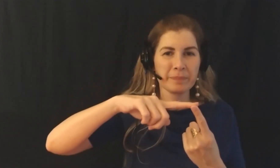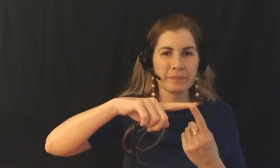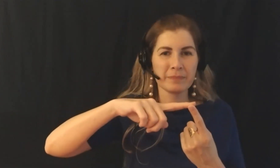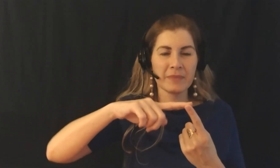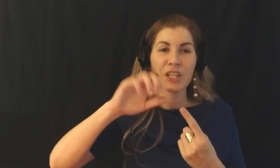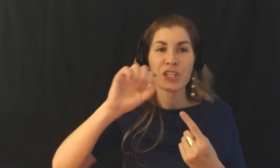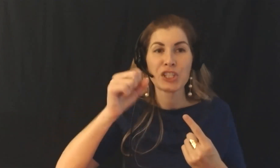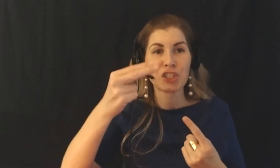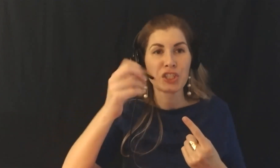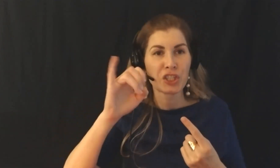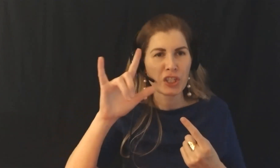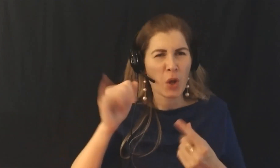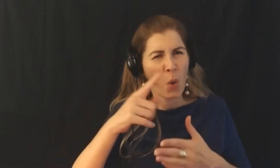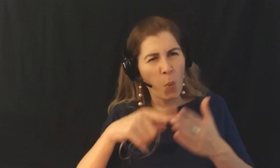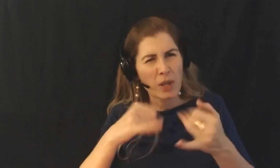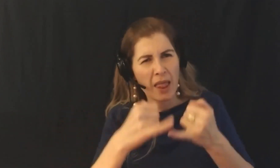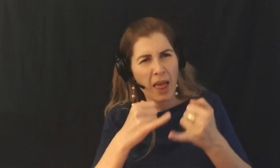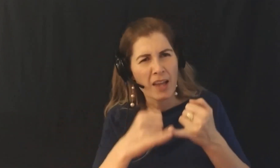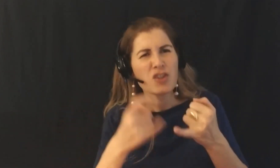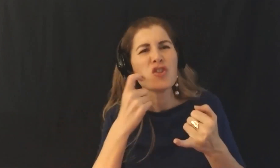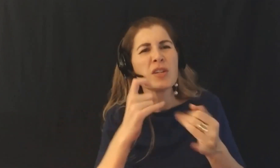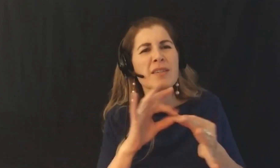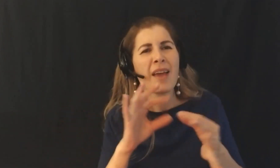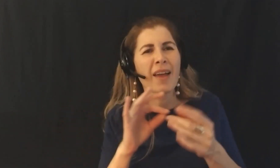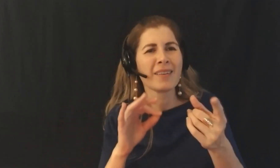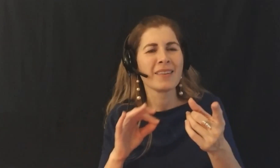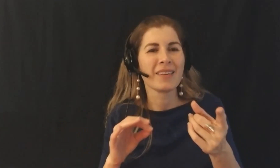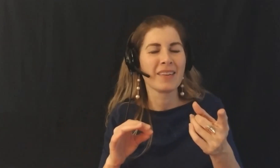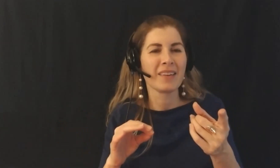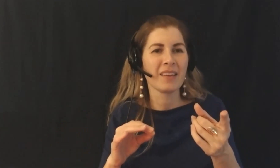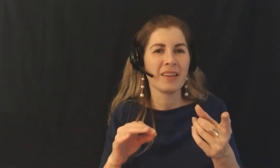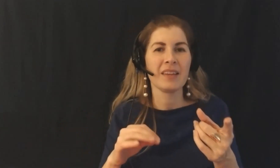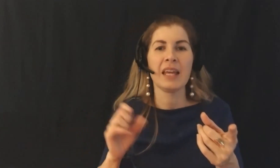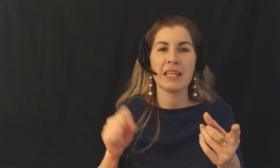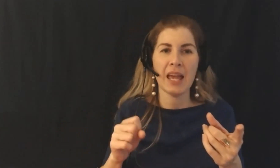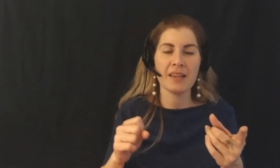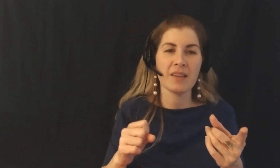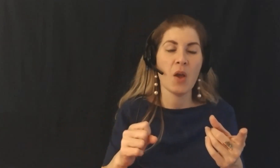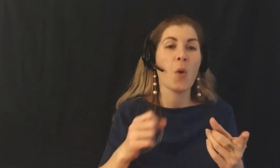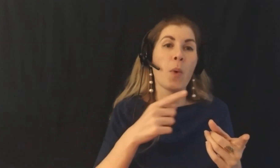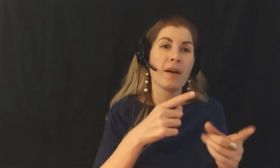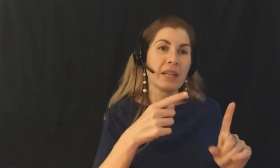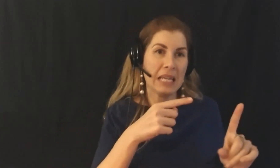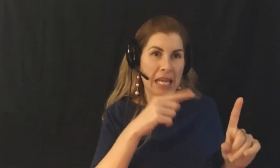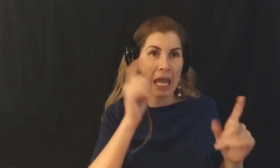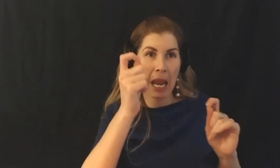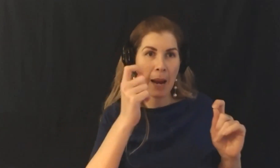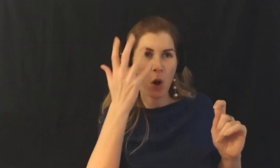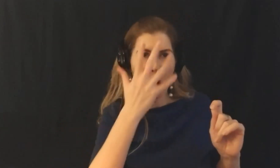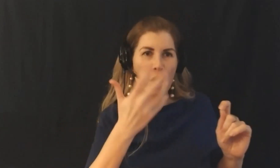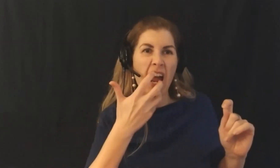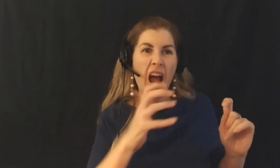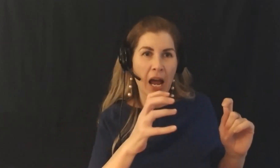Sheila, what was that very last piece you said? Can you just remind me? The temperature. Yes, he got sick. Well, he looked very hot. His mother